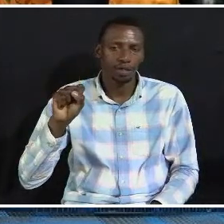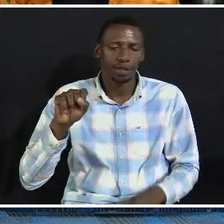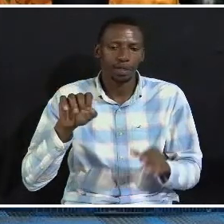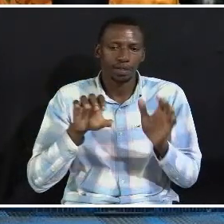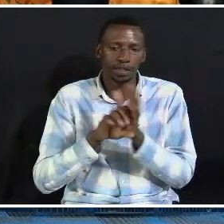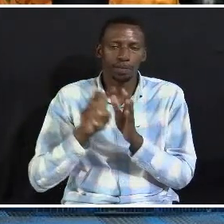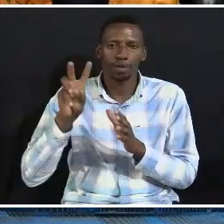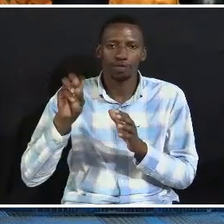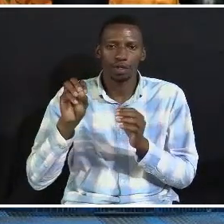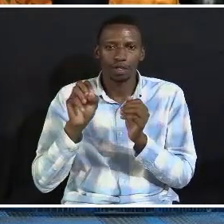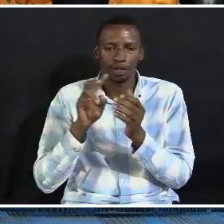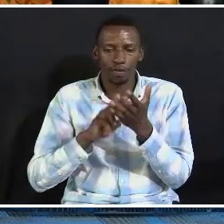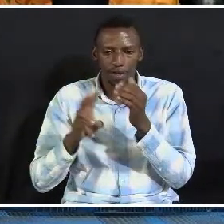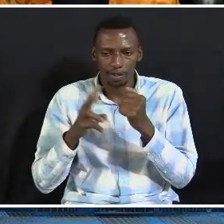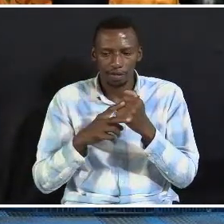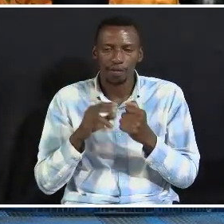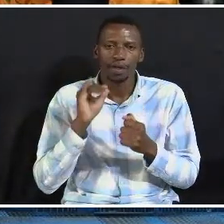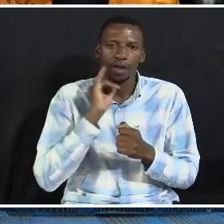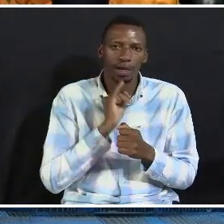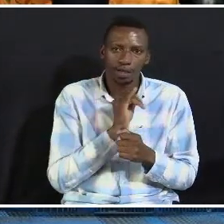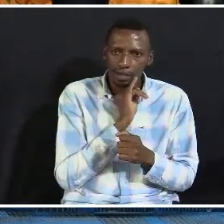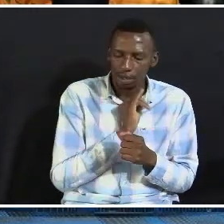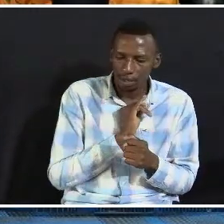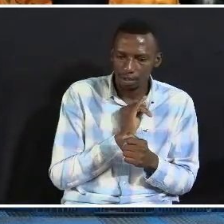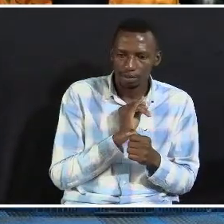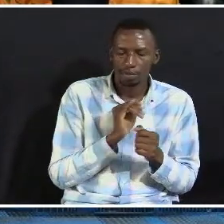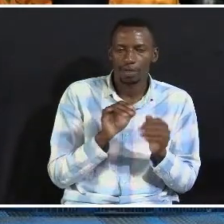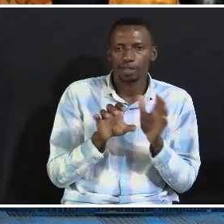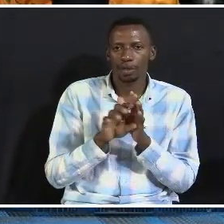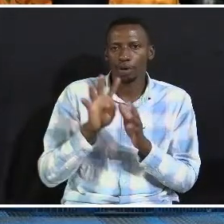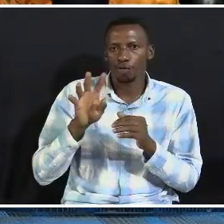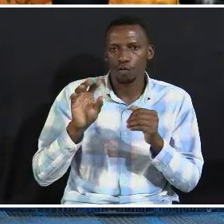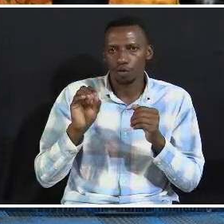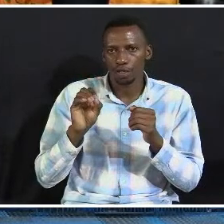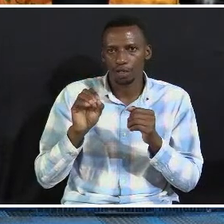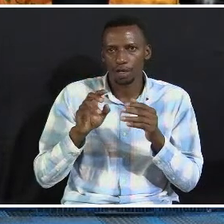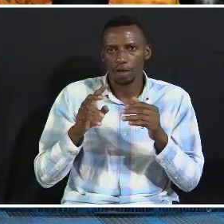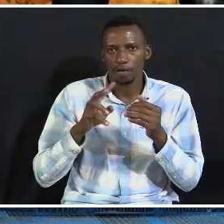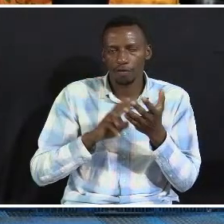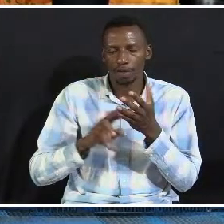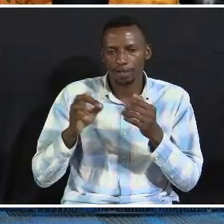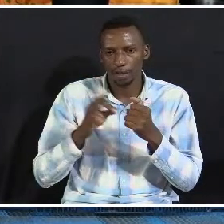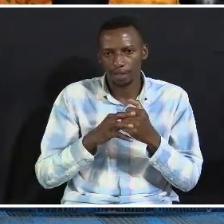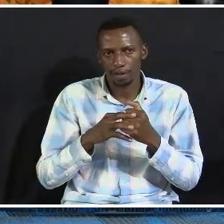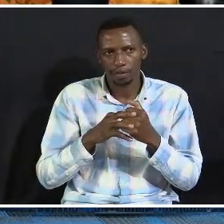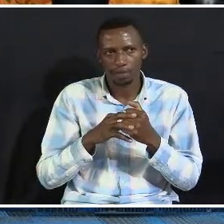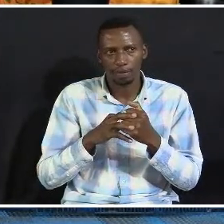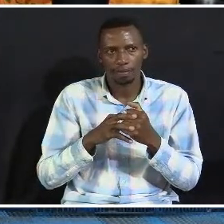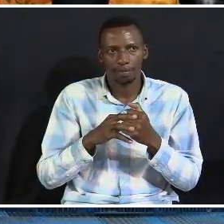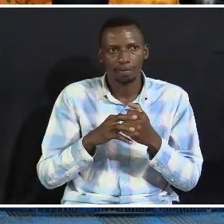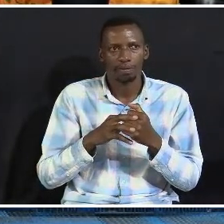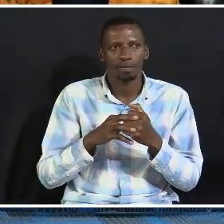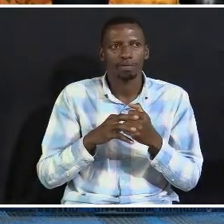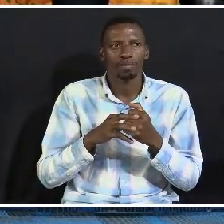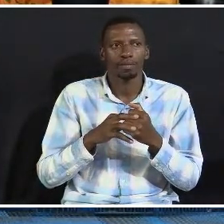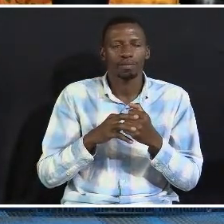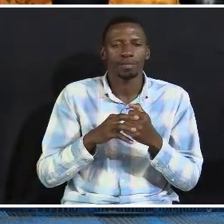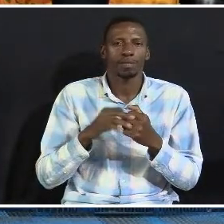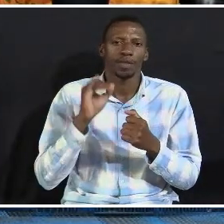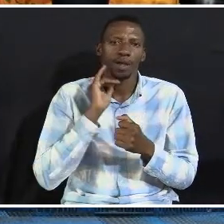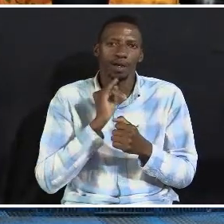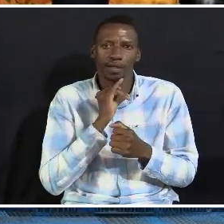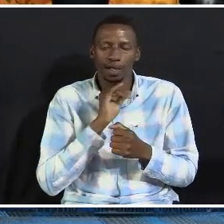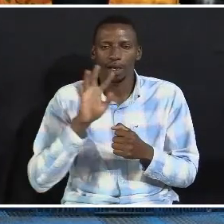Isaiah 41 verse 8, James 2 chapter verse 23, 2 Chronicles 20 verse 7,